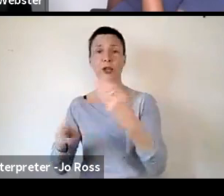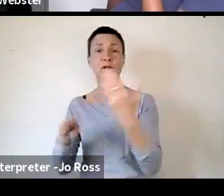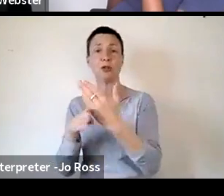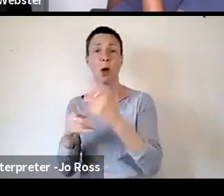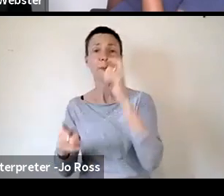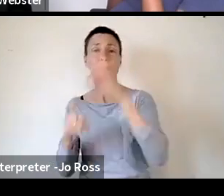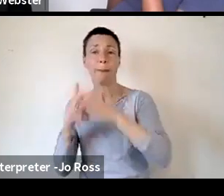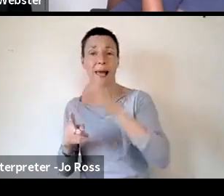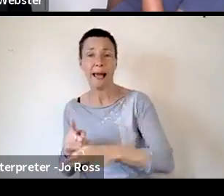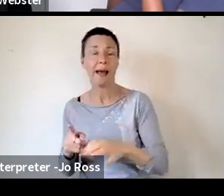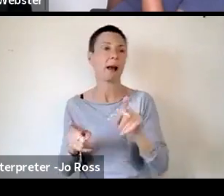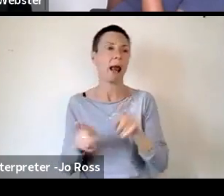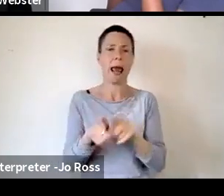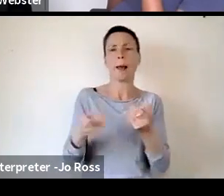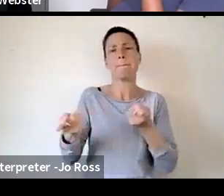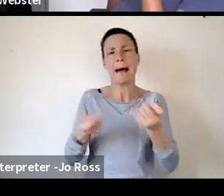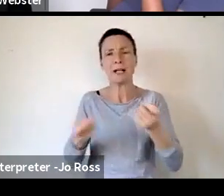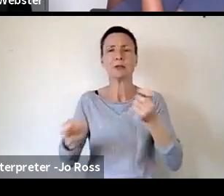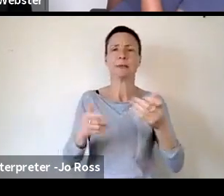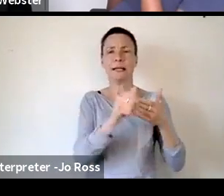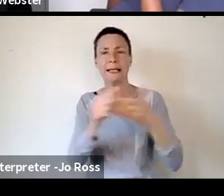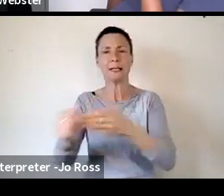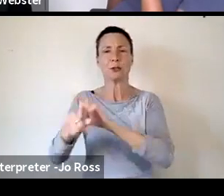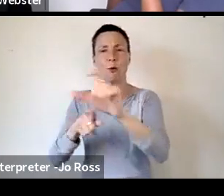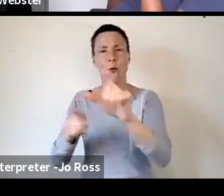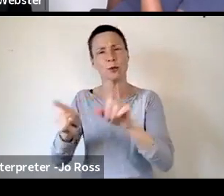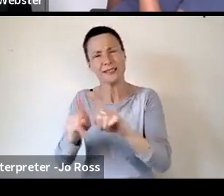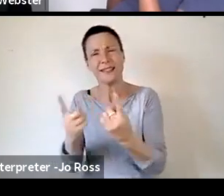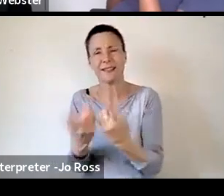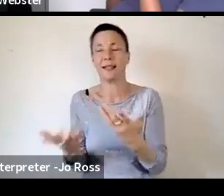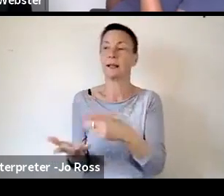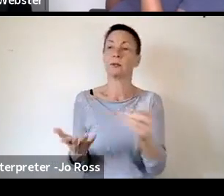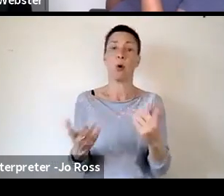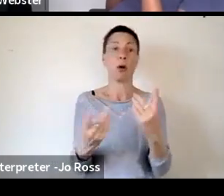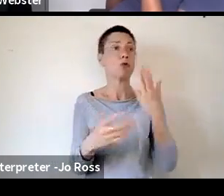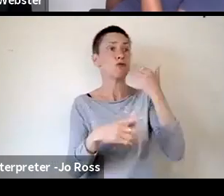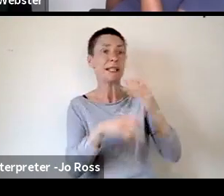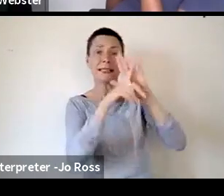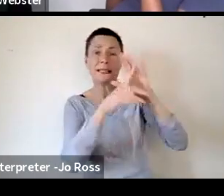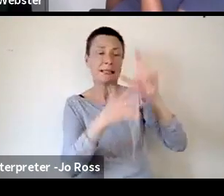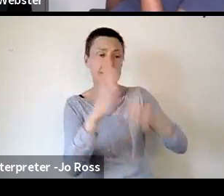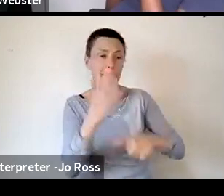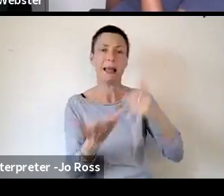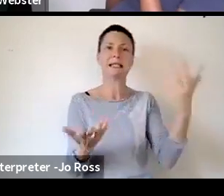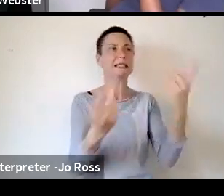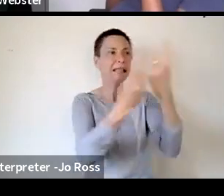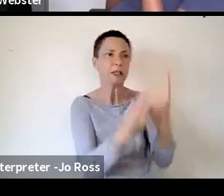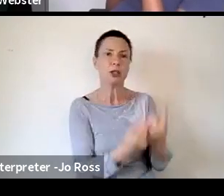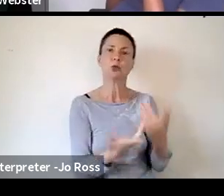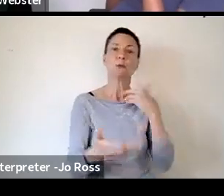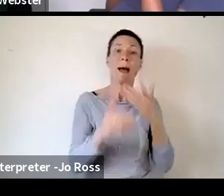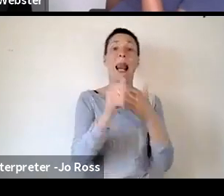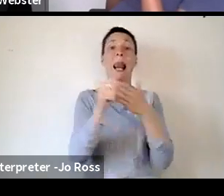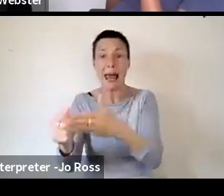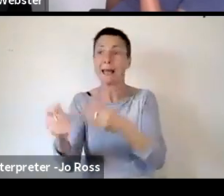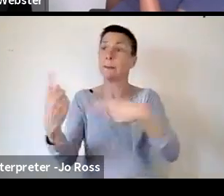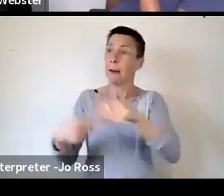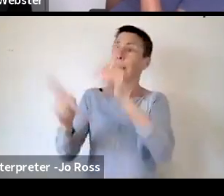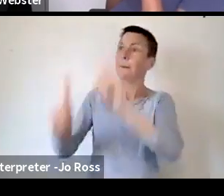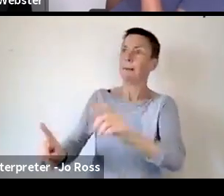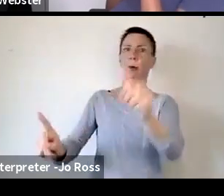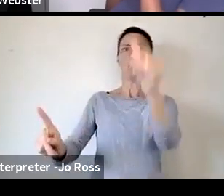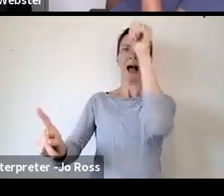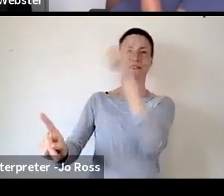like management leadership courses and things like that. You know, stuff around race and disability, but led by people, you know, with